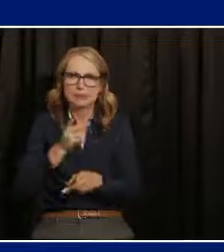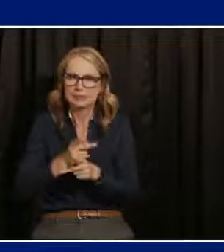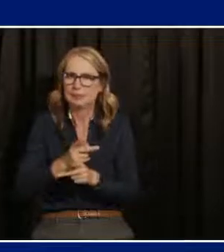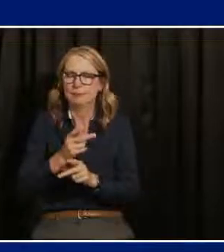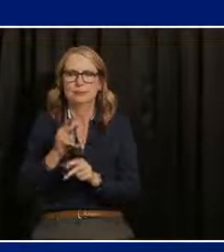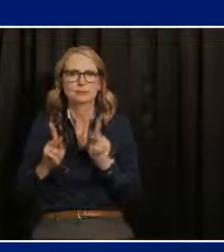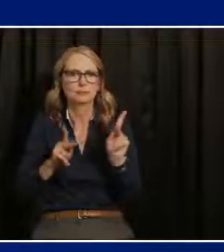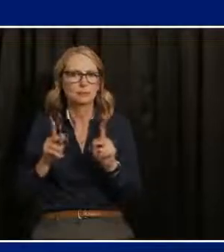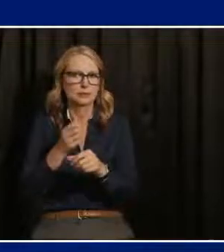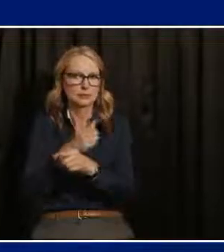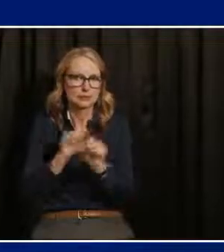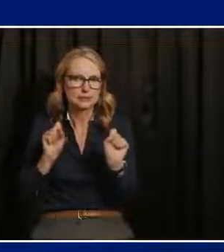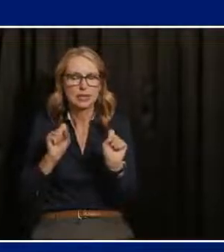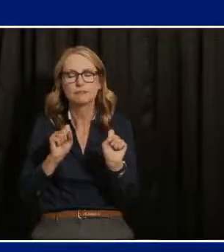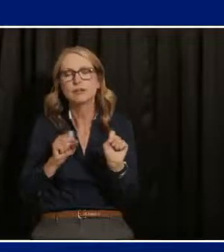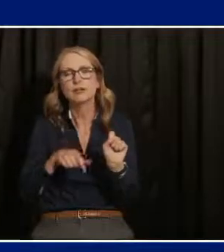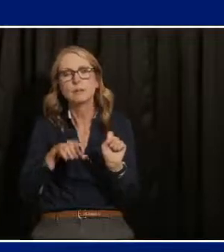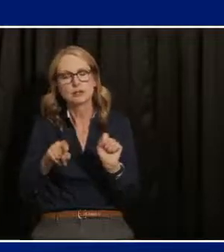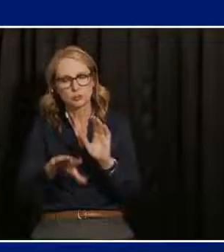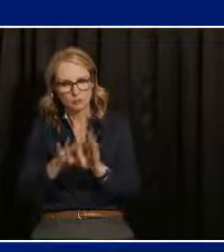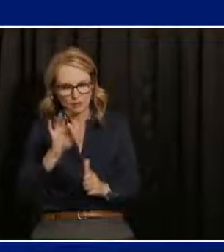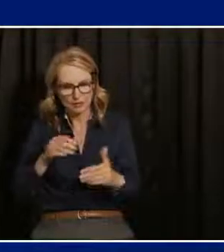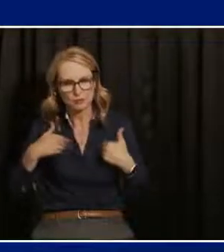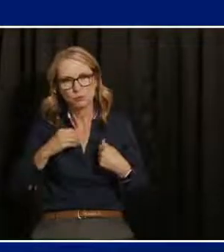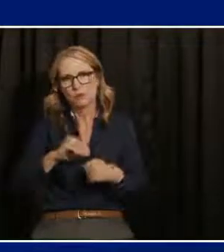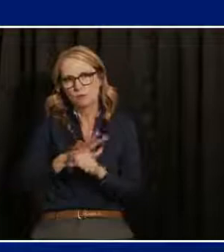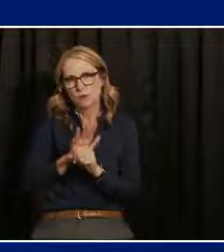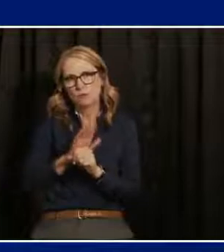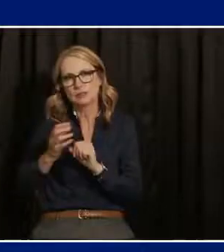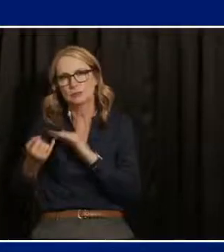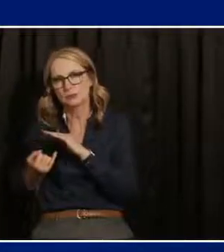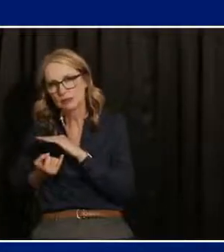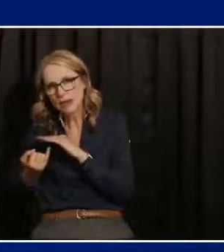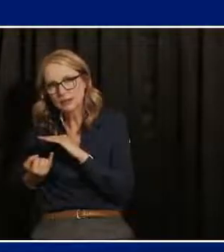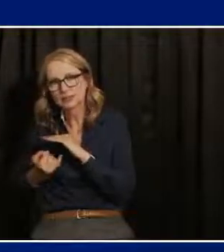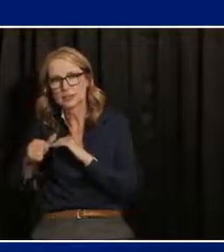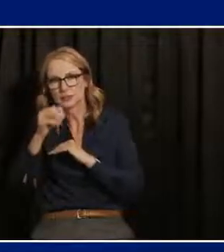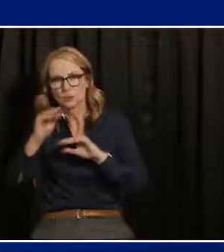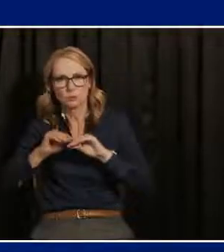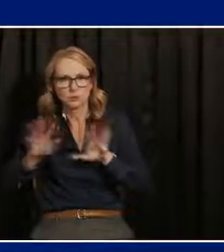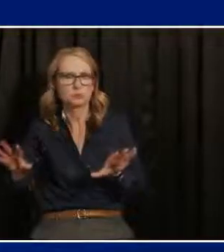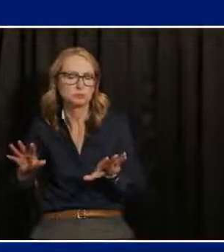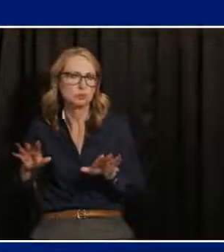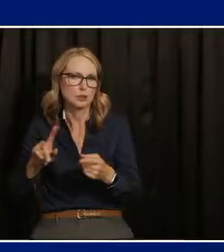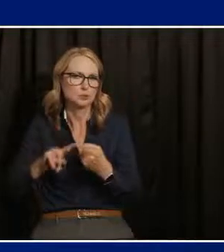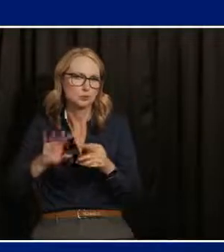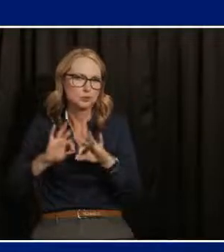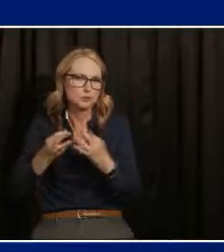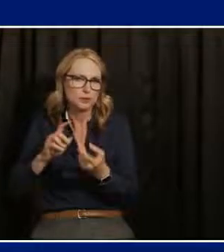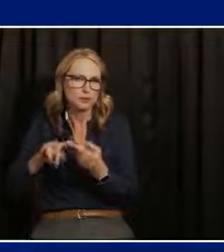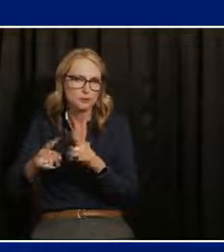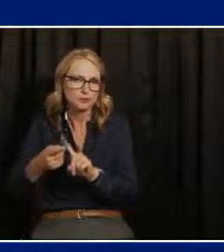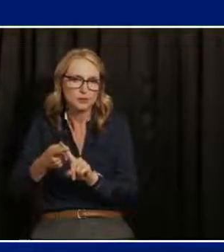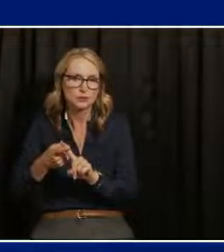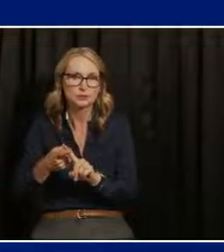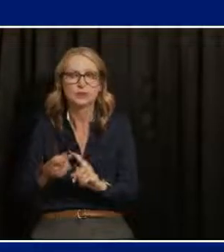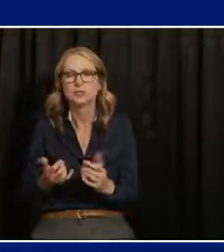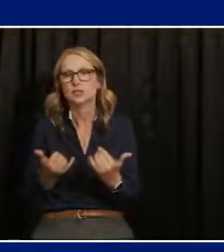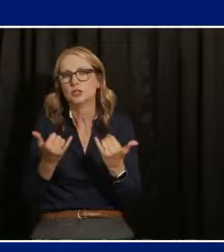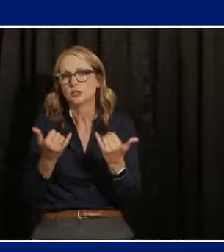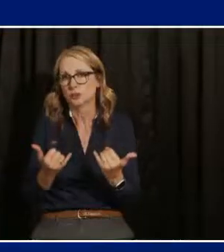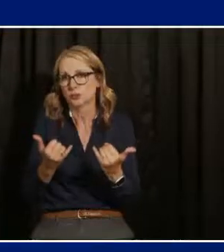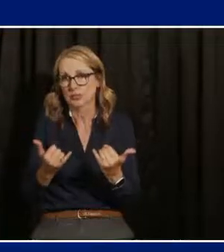can take the steps to self-isolate, protecting even their close family members from contracting the deadly virus. Today we are revamping.